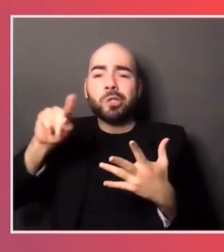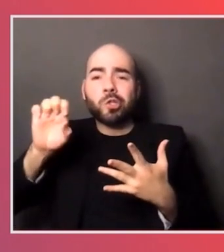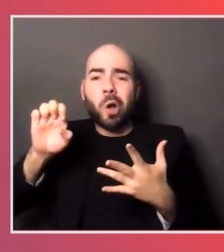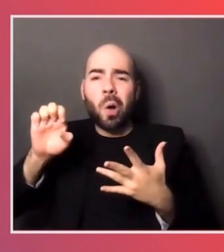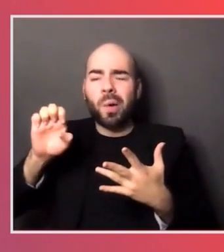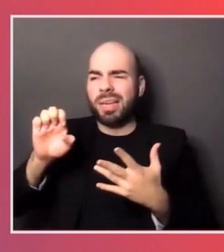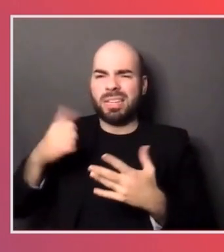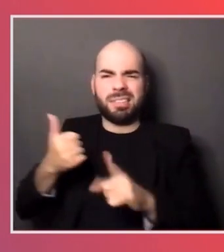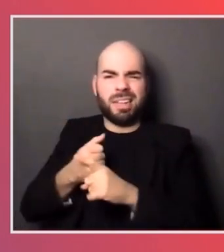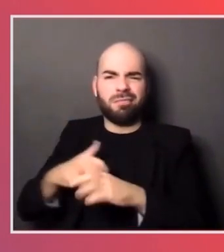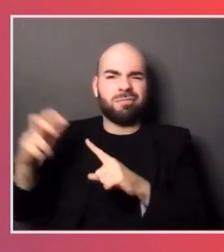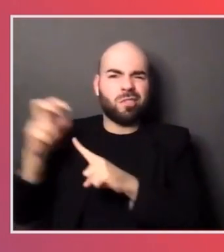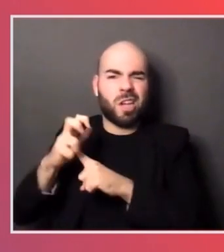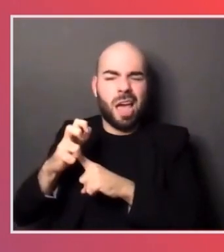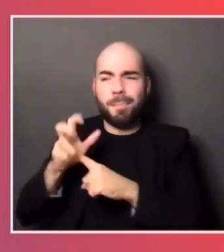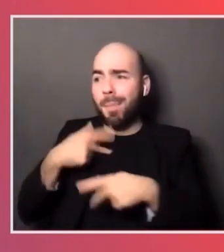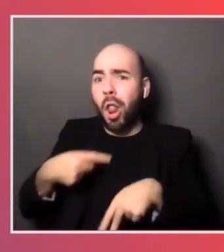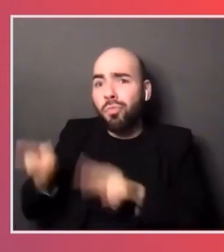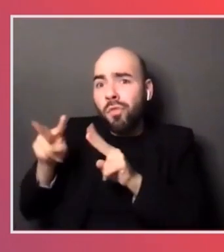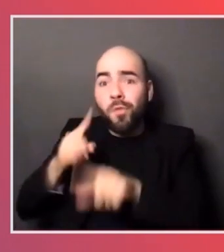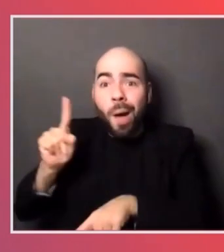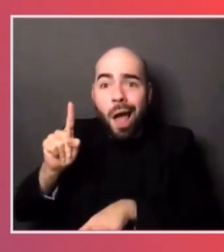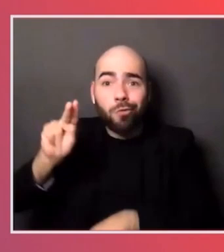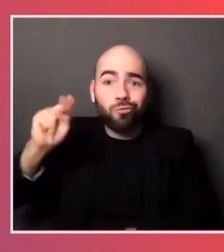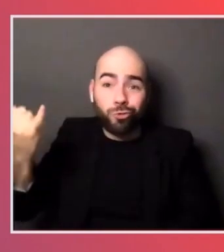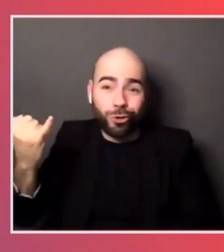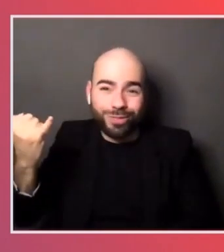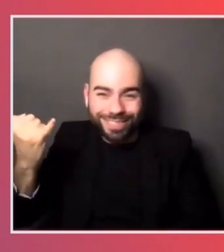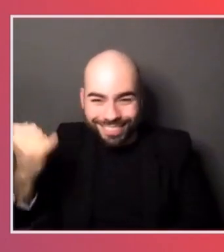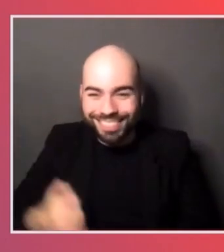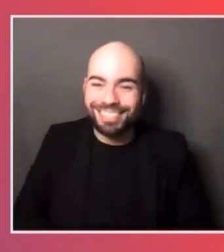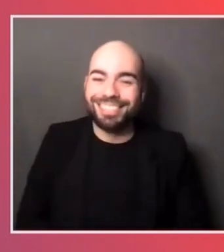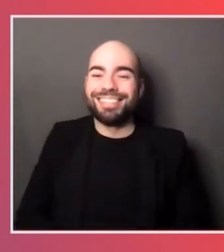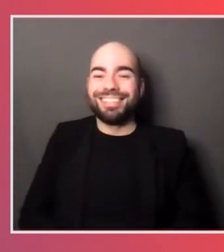Team Rudd. Oh, yeah? Well, Jersey! I have Senator Harris.